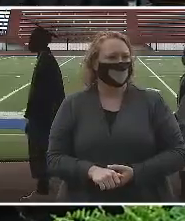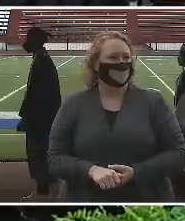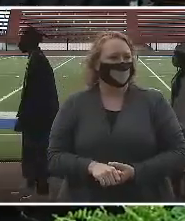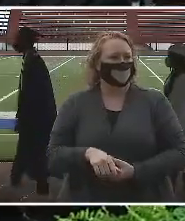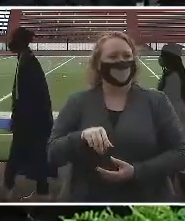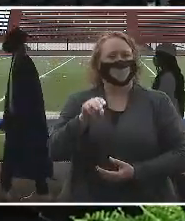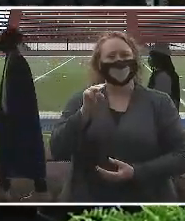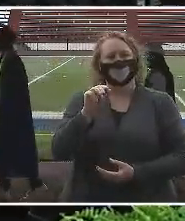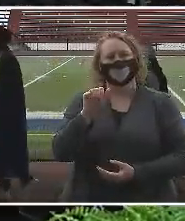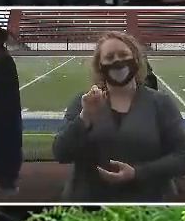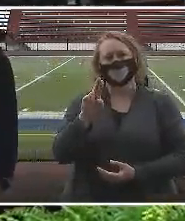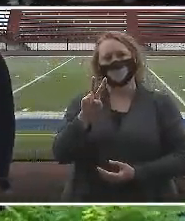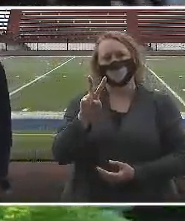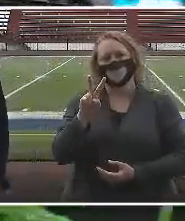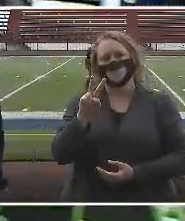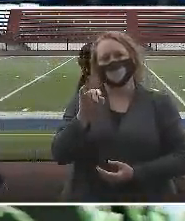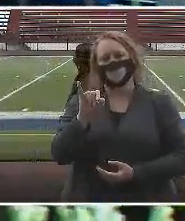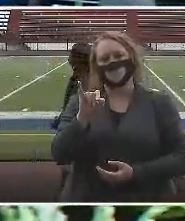Marvin Mora.